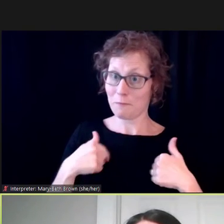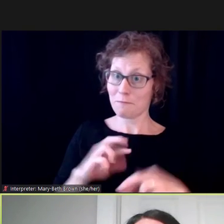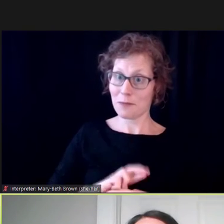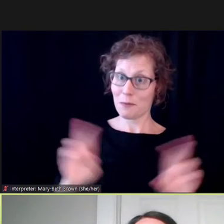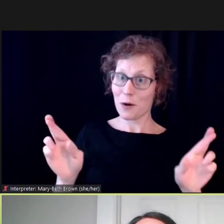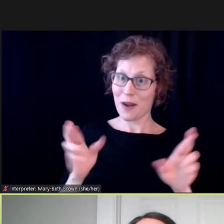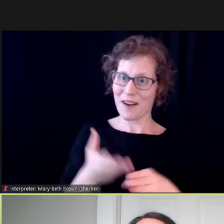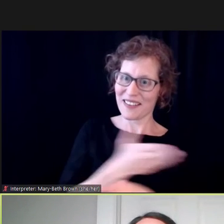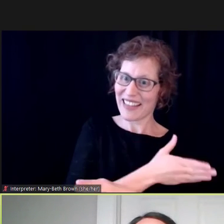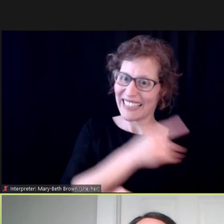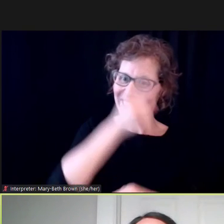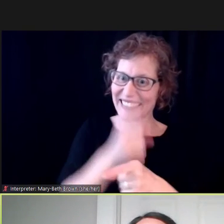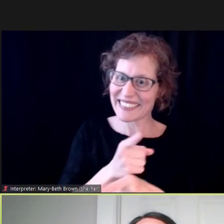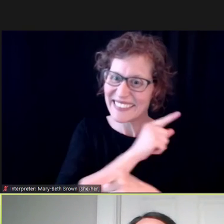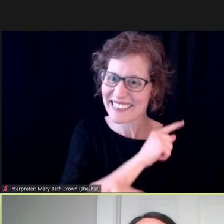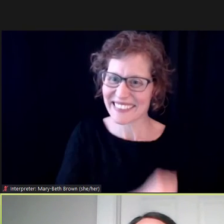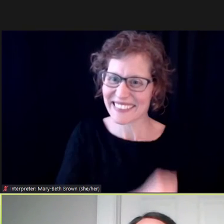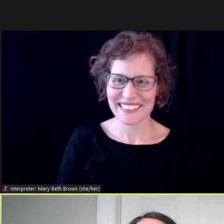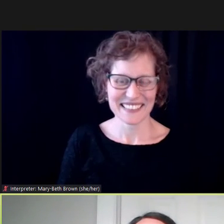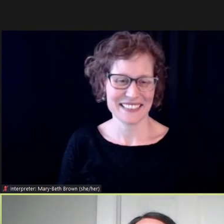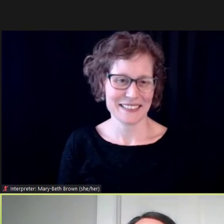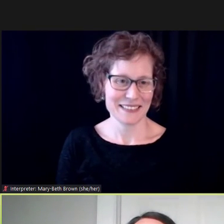right?